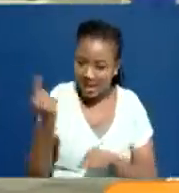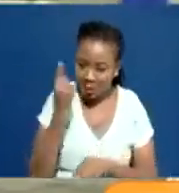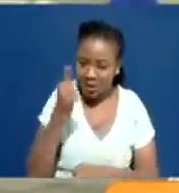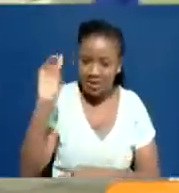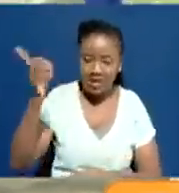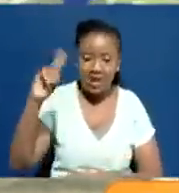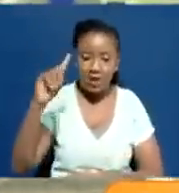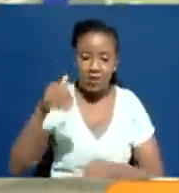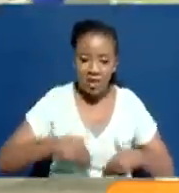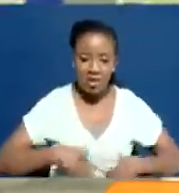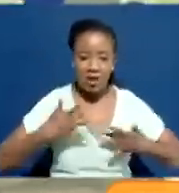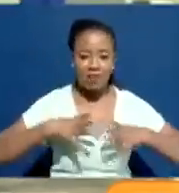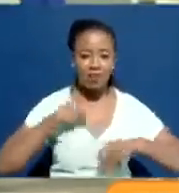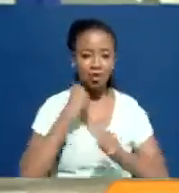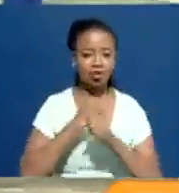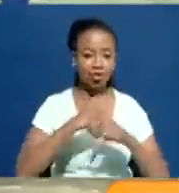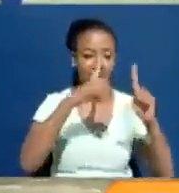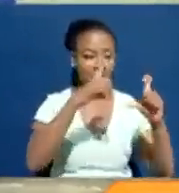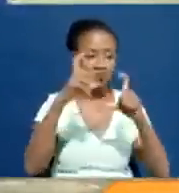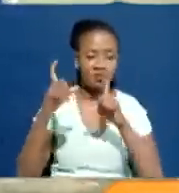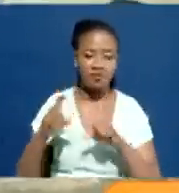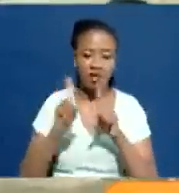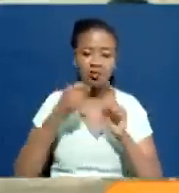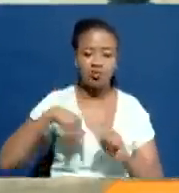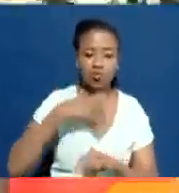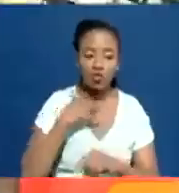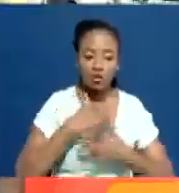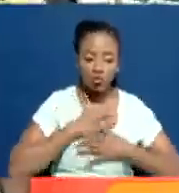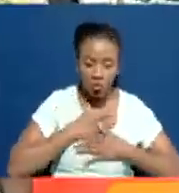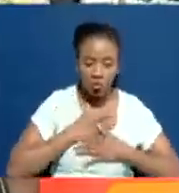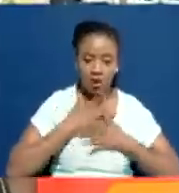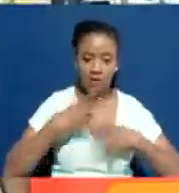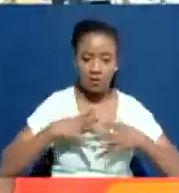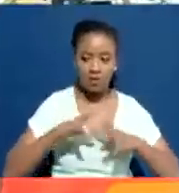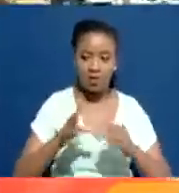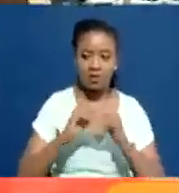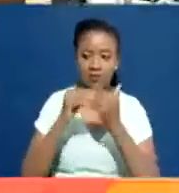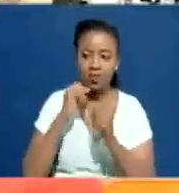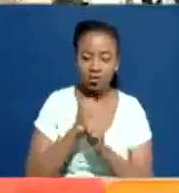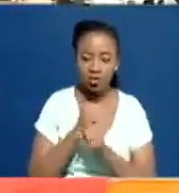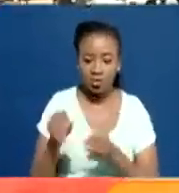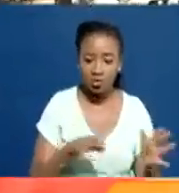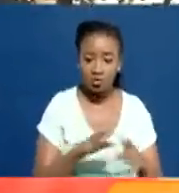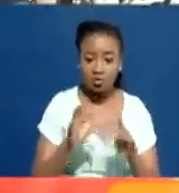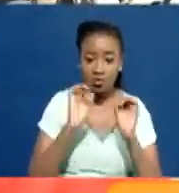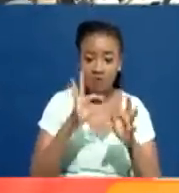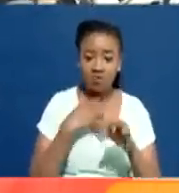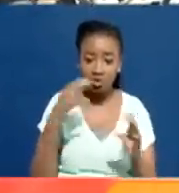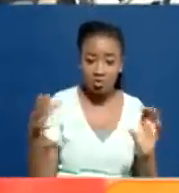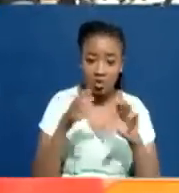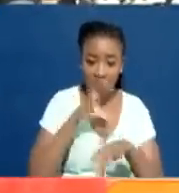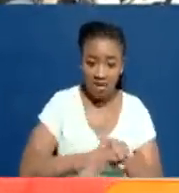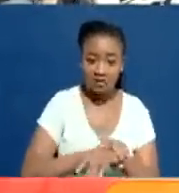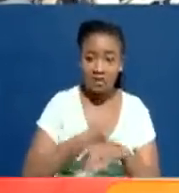photos. So we actually wanted to honor these people and create an opportunity for them. So client kumpata lazima utapiga picha. Ukipost kwa